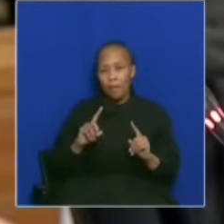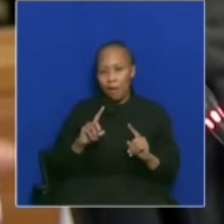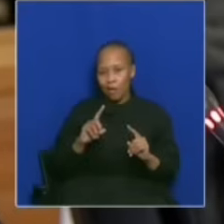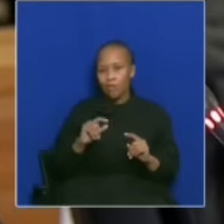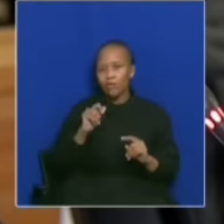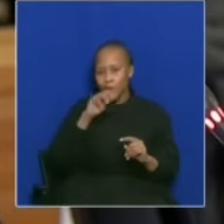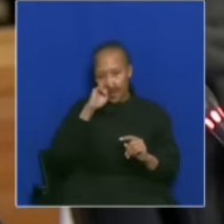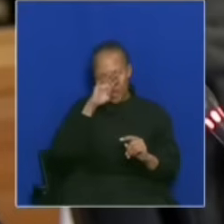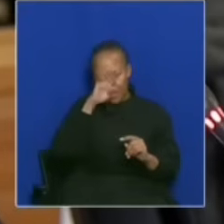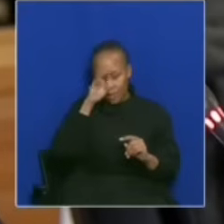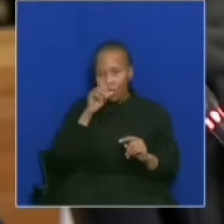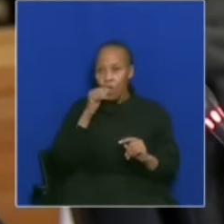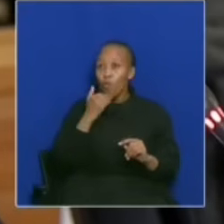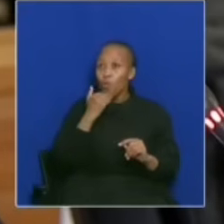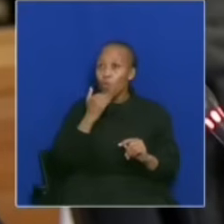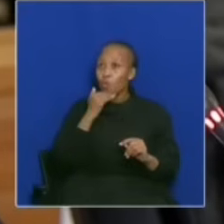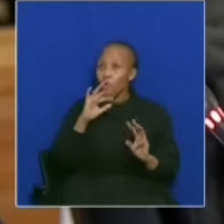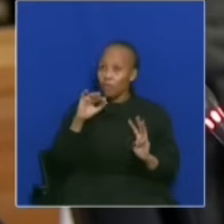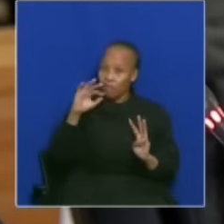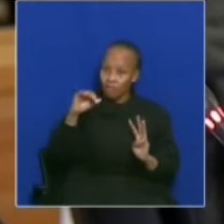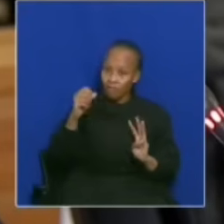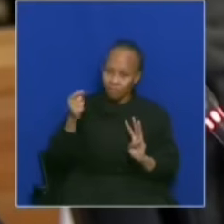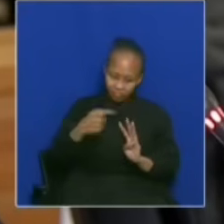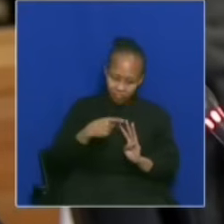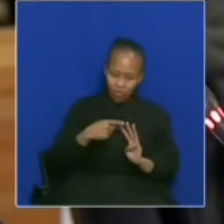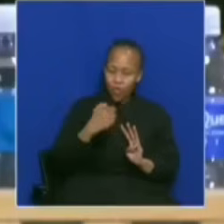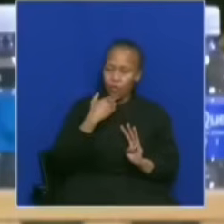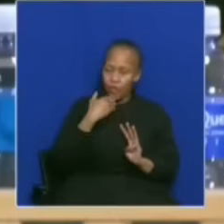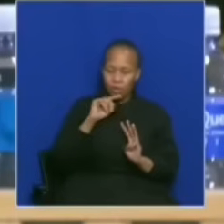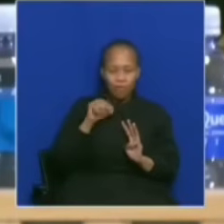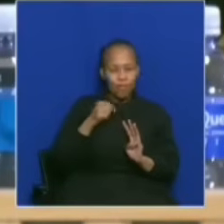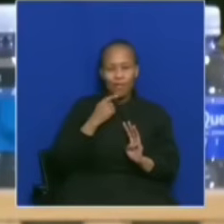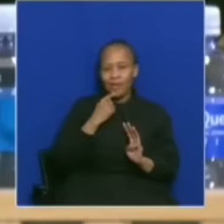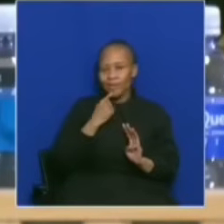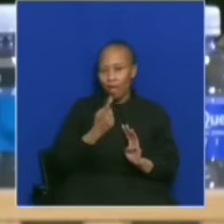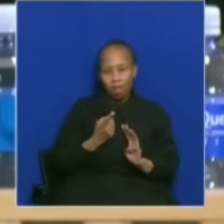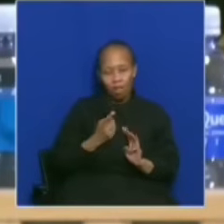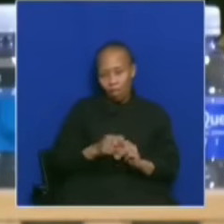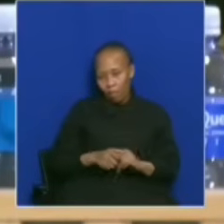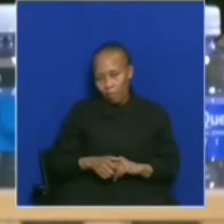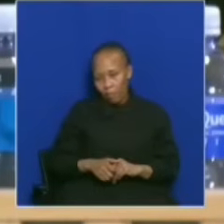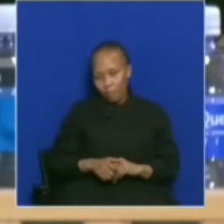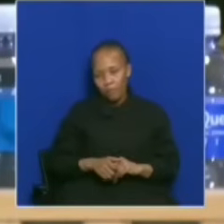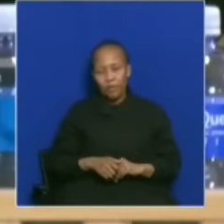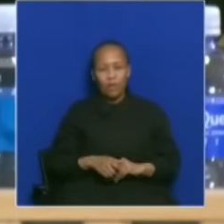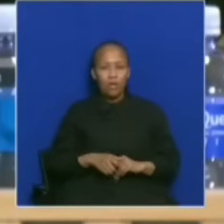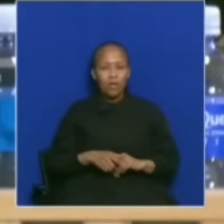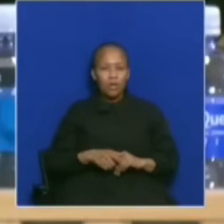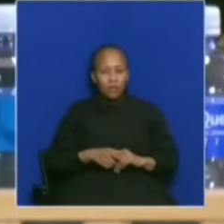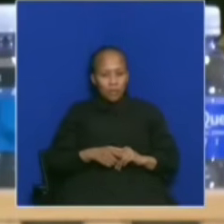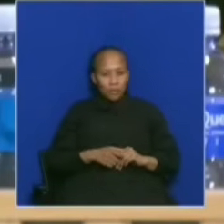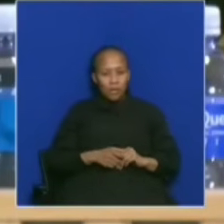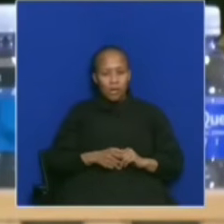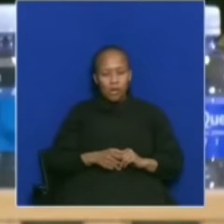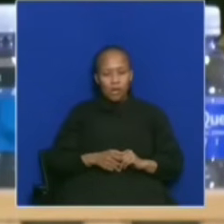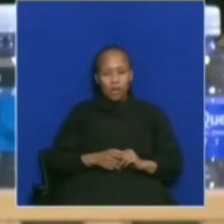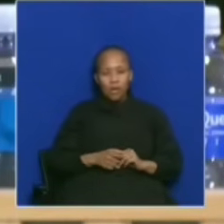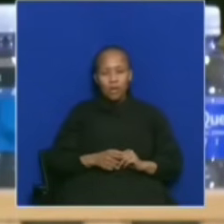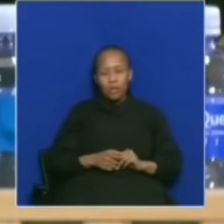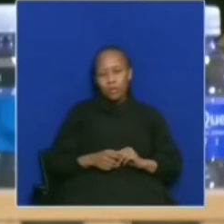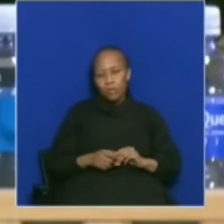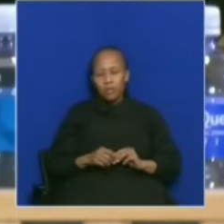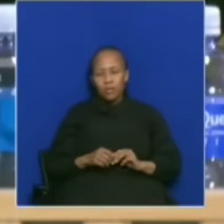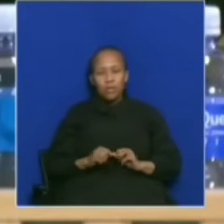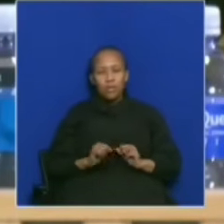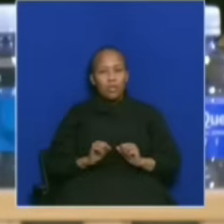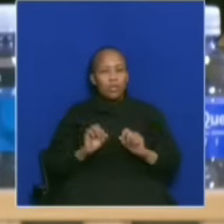Mr. Sayed's chats, we only have General Khan's chats. Okay, so what we looked at, what you showed us now in that screen, is a series, all